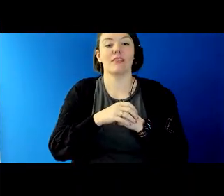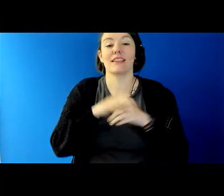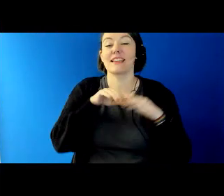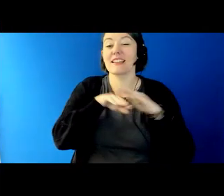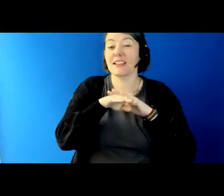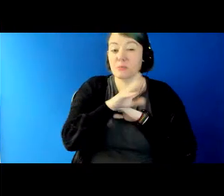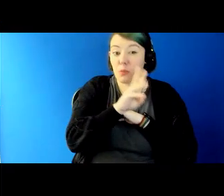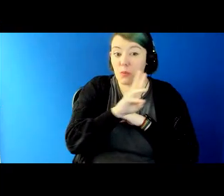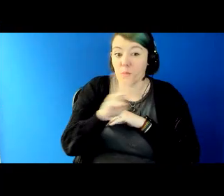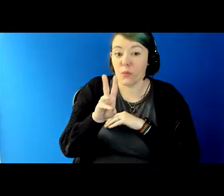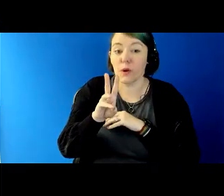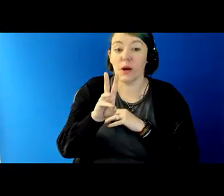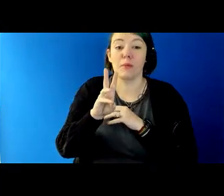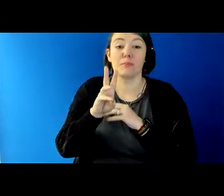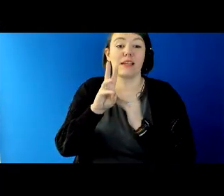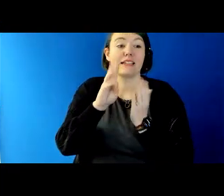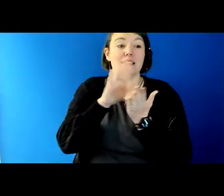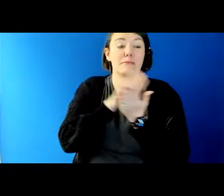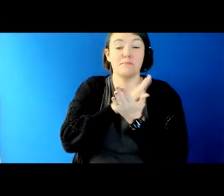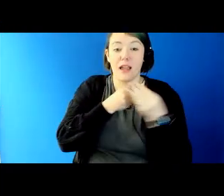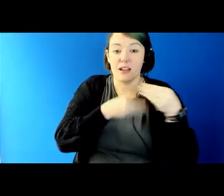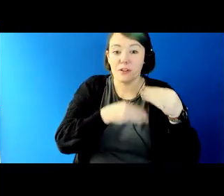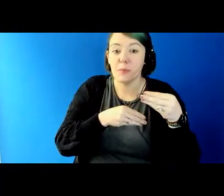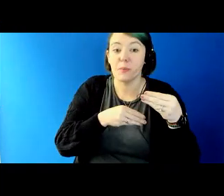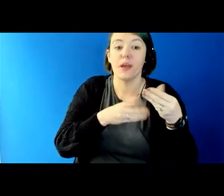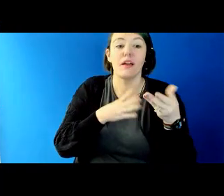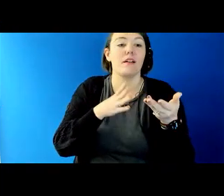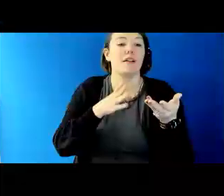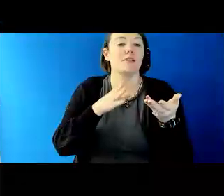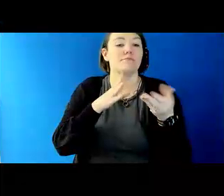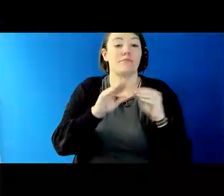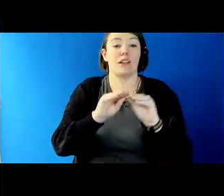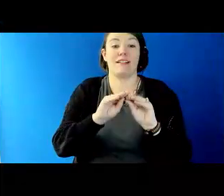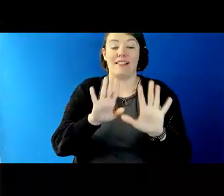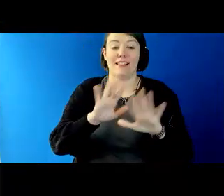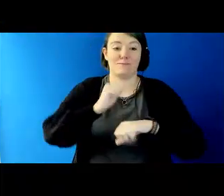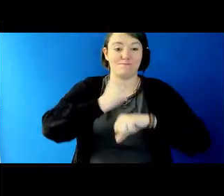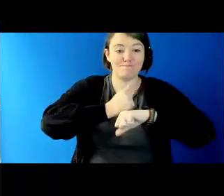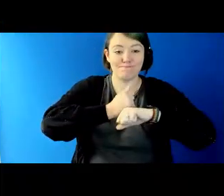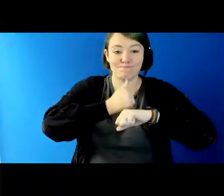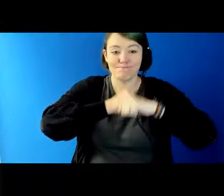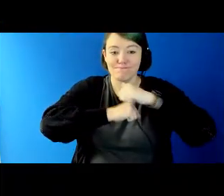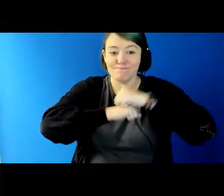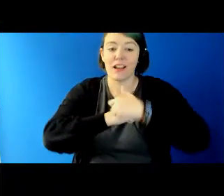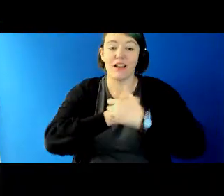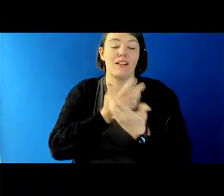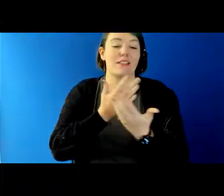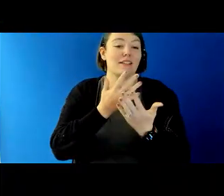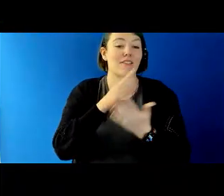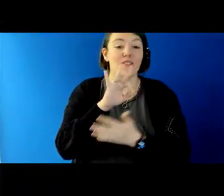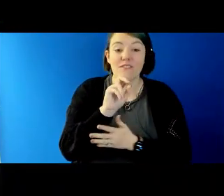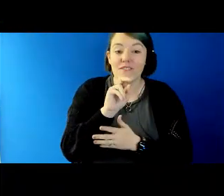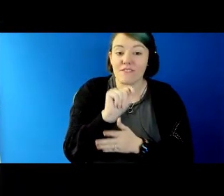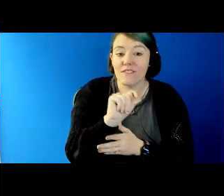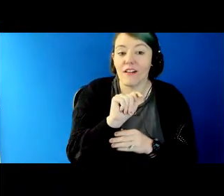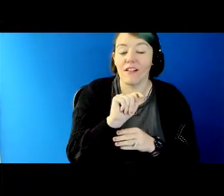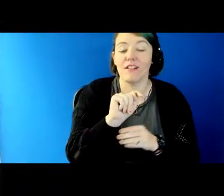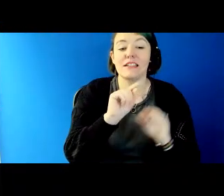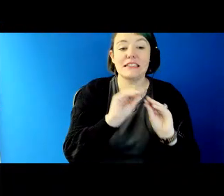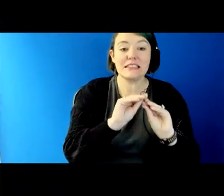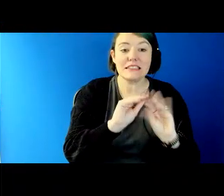images not only help screen reader users, but also improve usability for everyone, including people using mobile devices